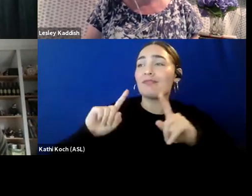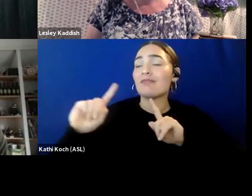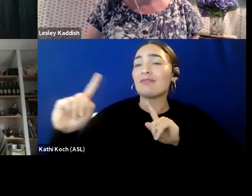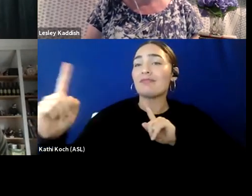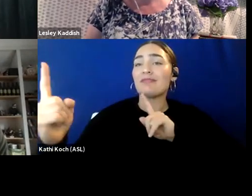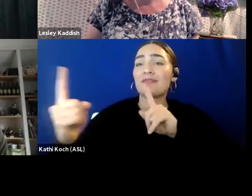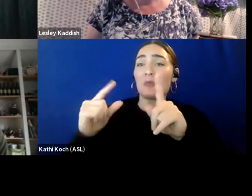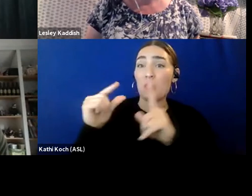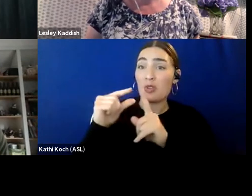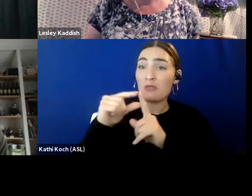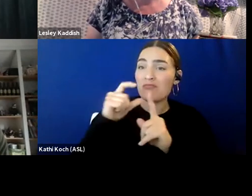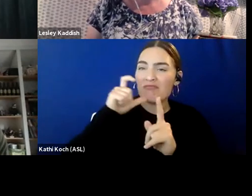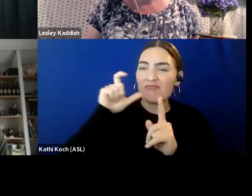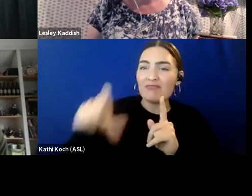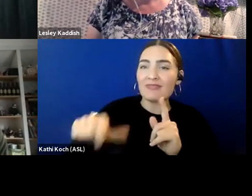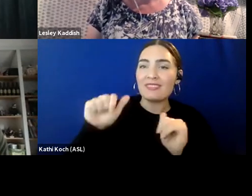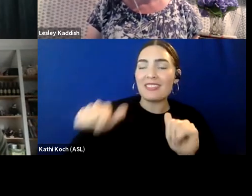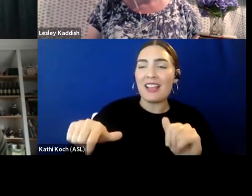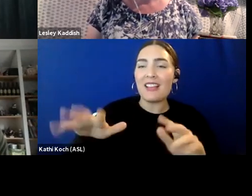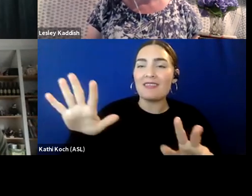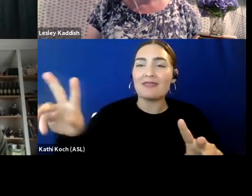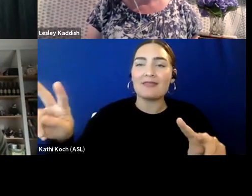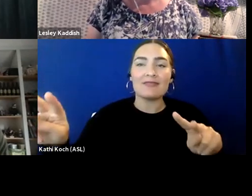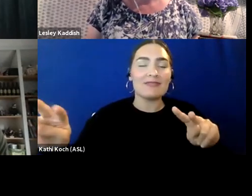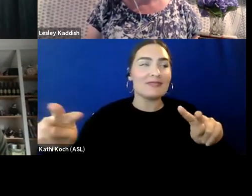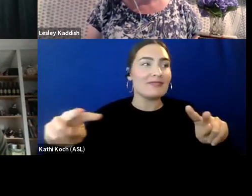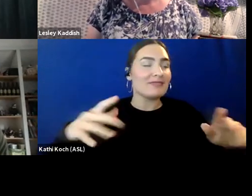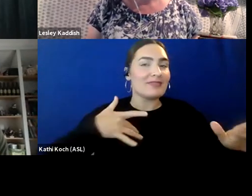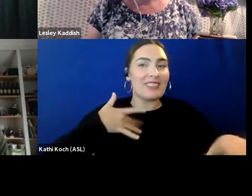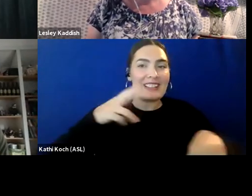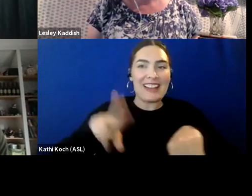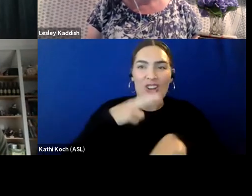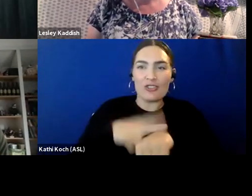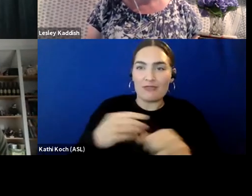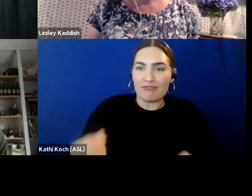necessary when caressing exquisite nature vibrations.